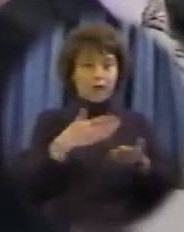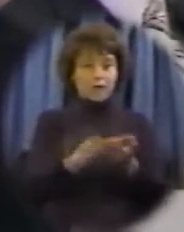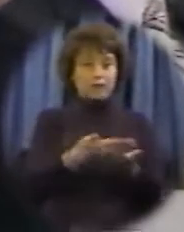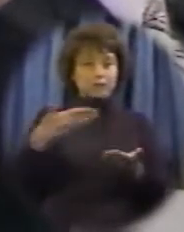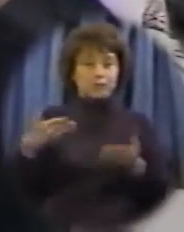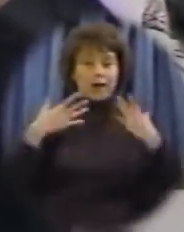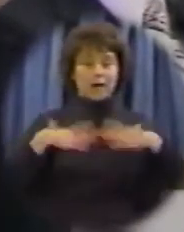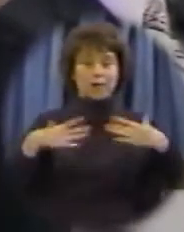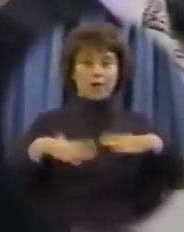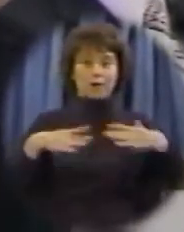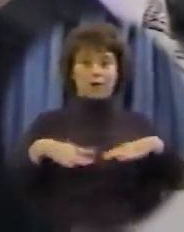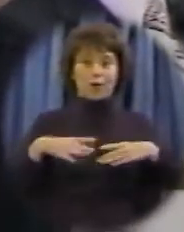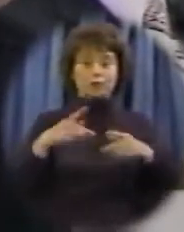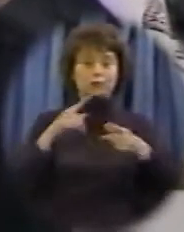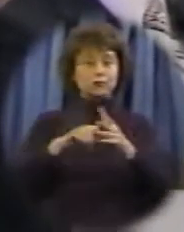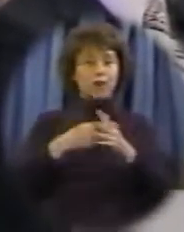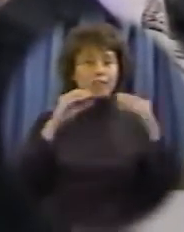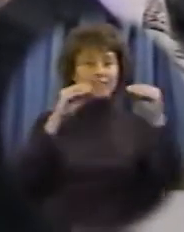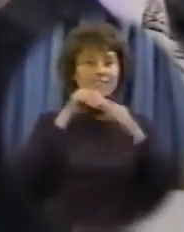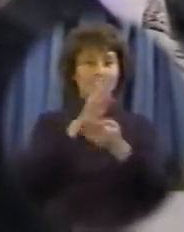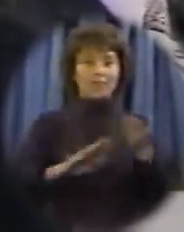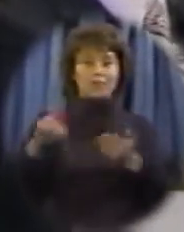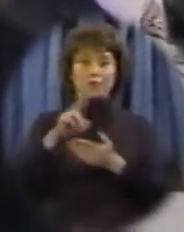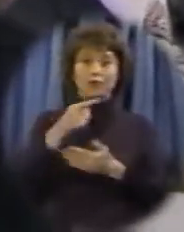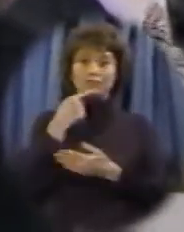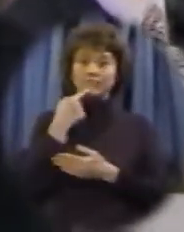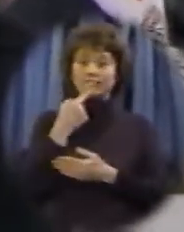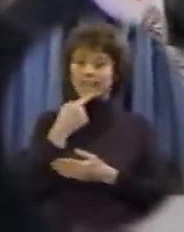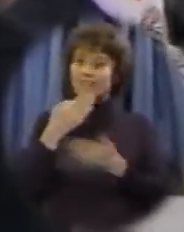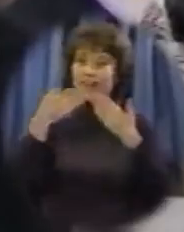thank God, I'm a man at last.